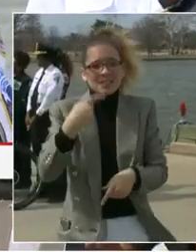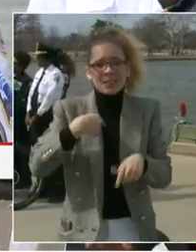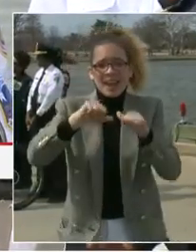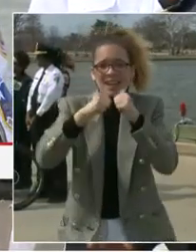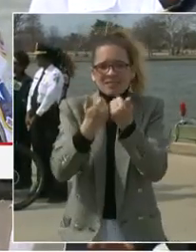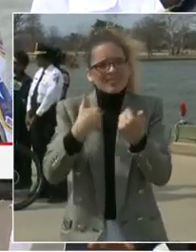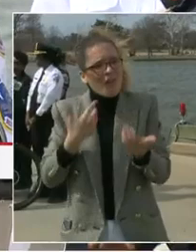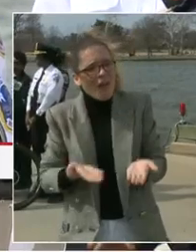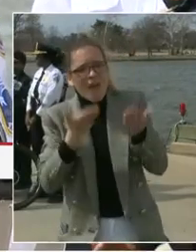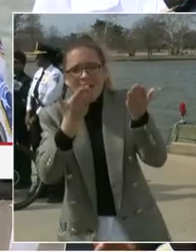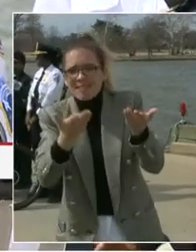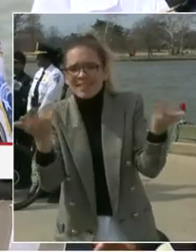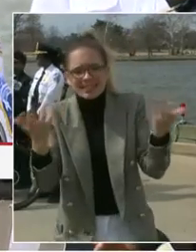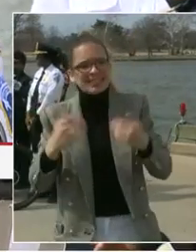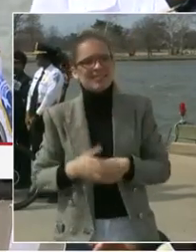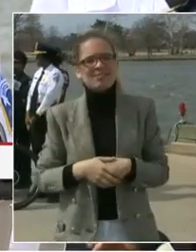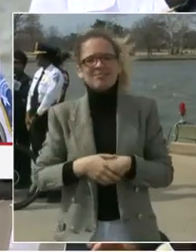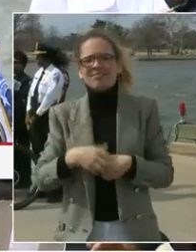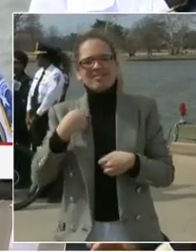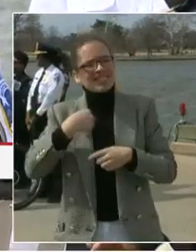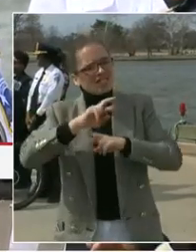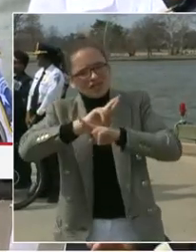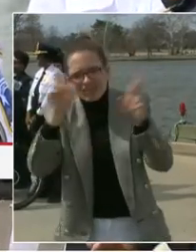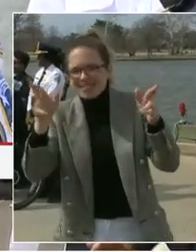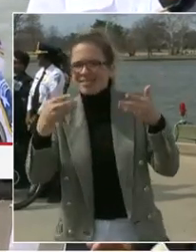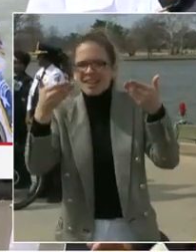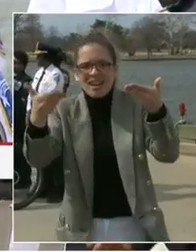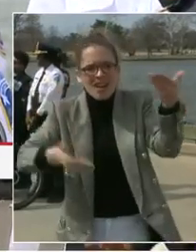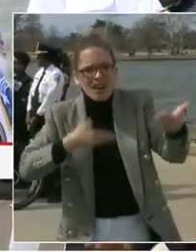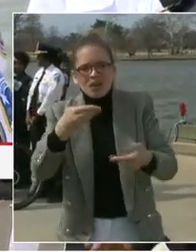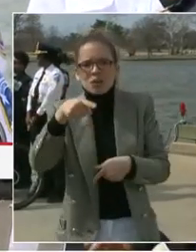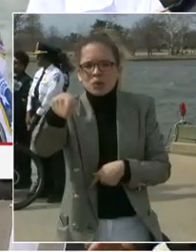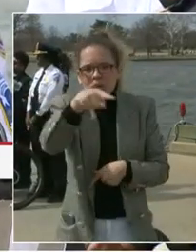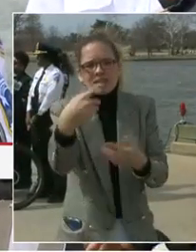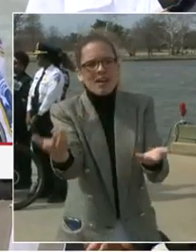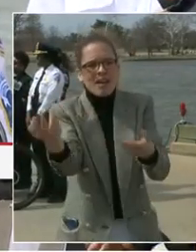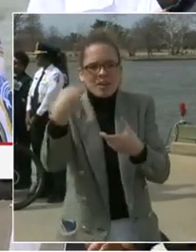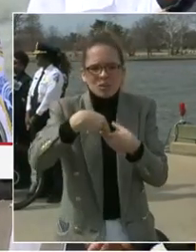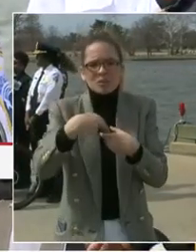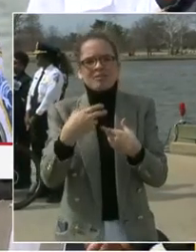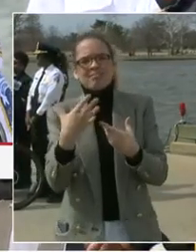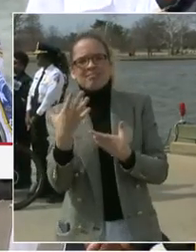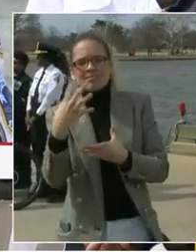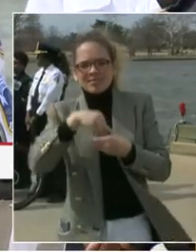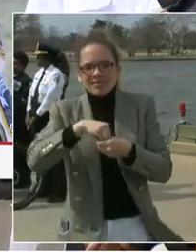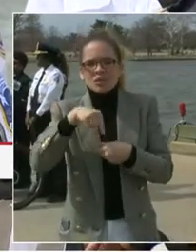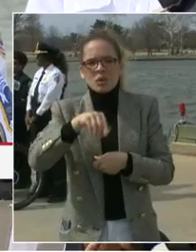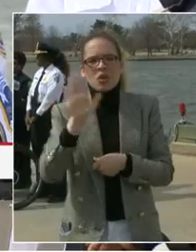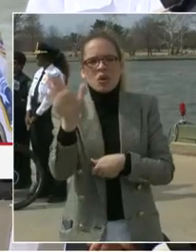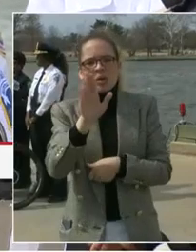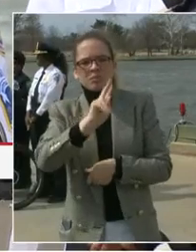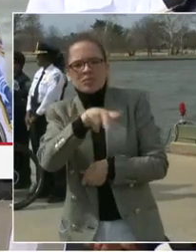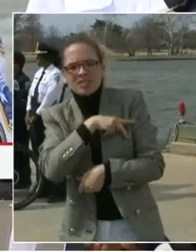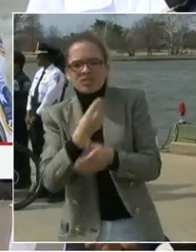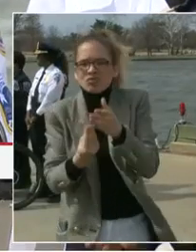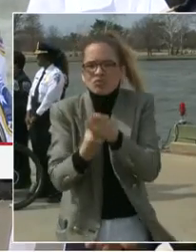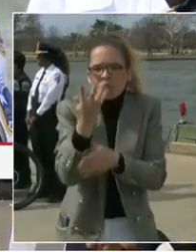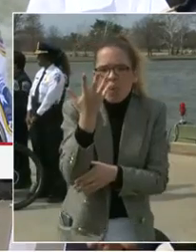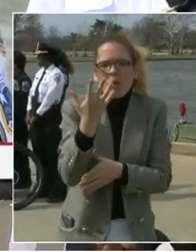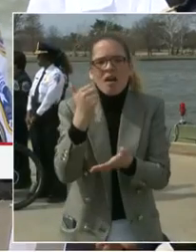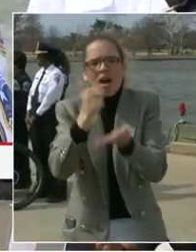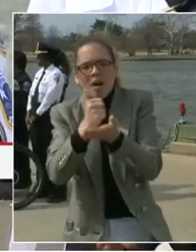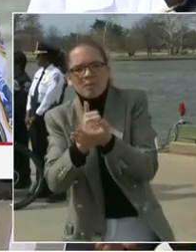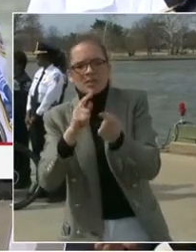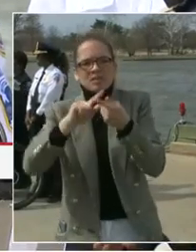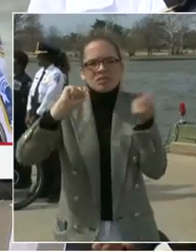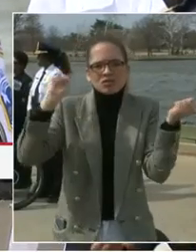I tell you, we are ready to welcome you with open arms, support your professional and your personal growth, and help you transform the future of our city and